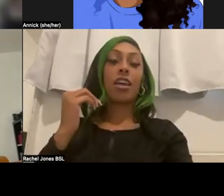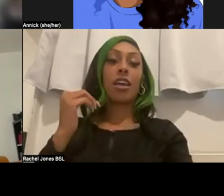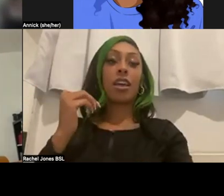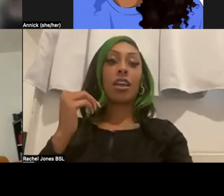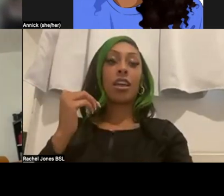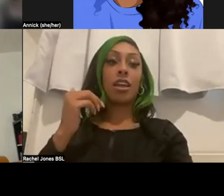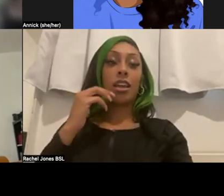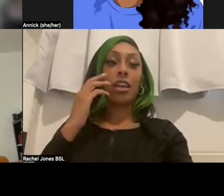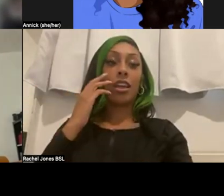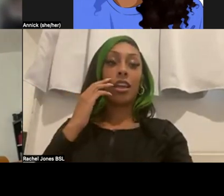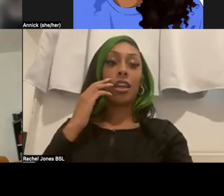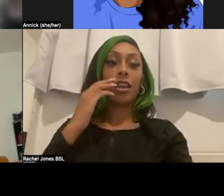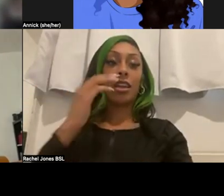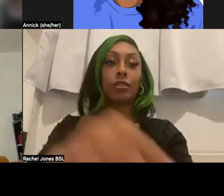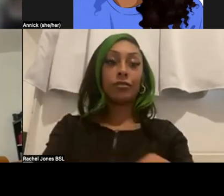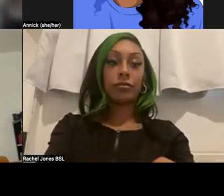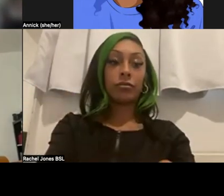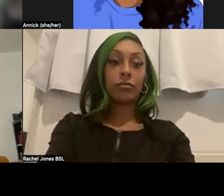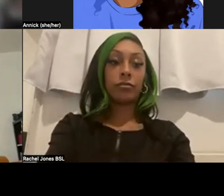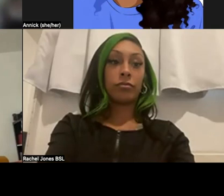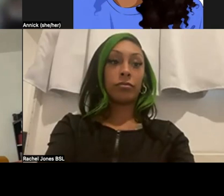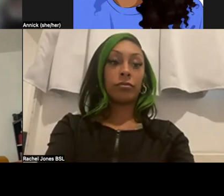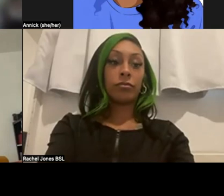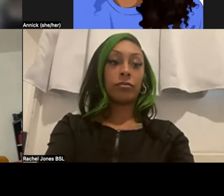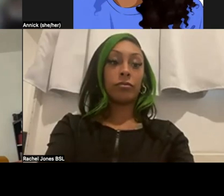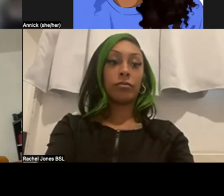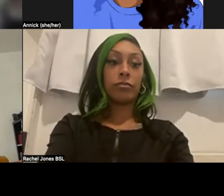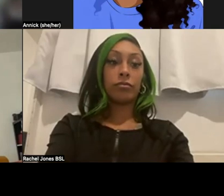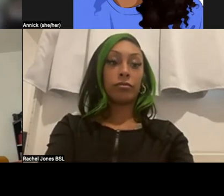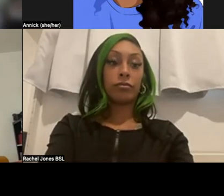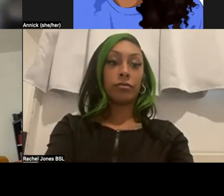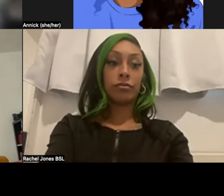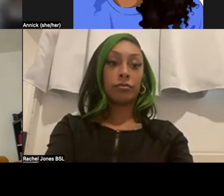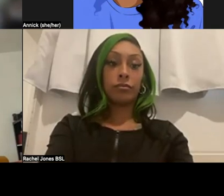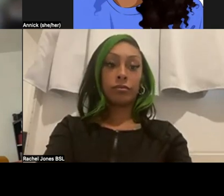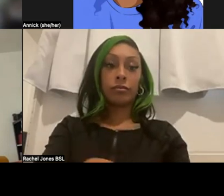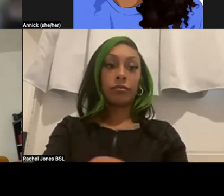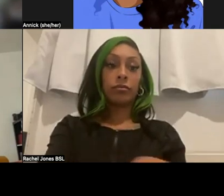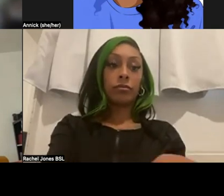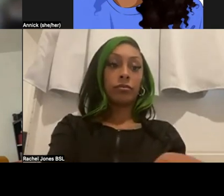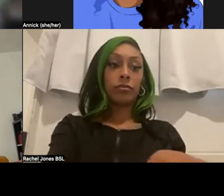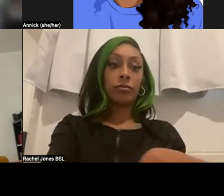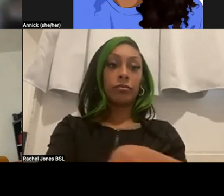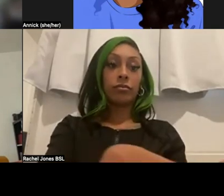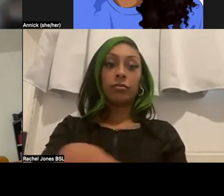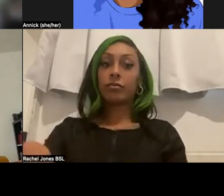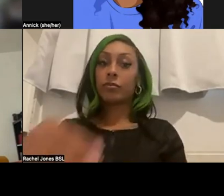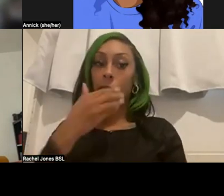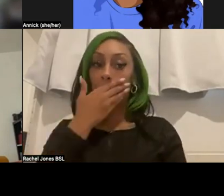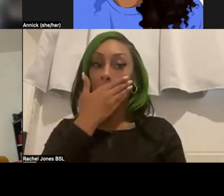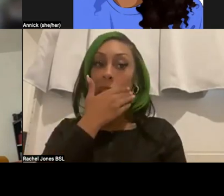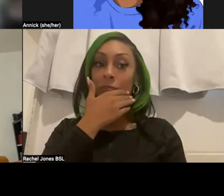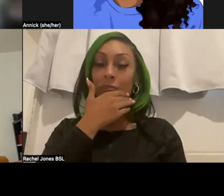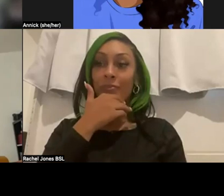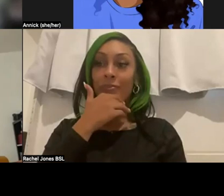service user or a participant, and occasionally an expert by experience. These are all